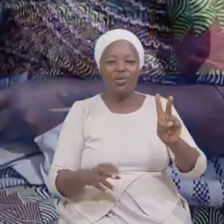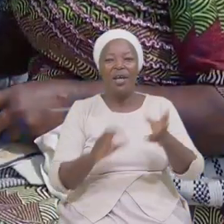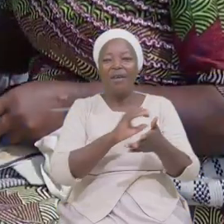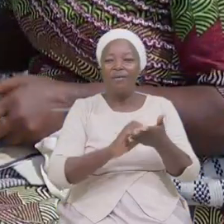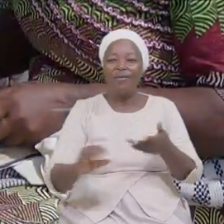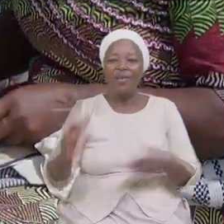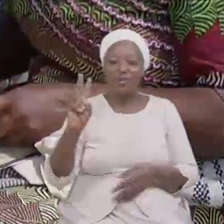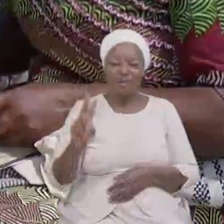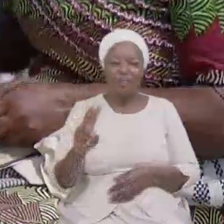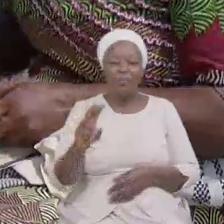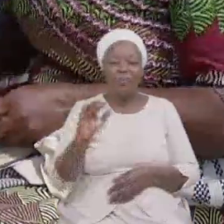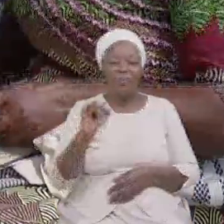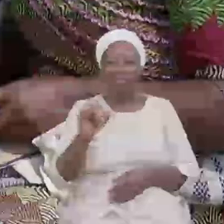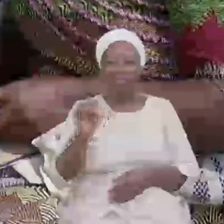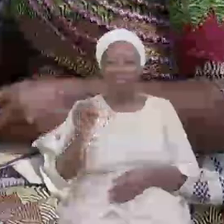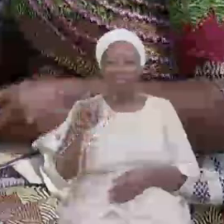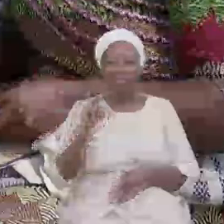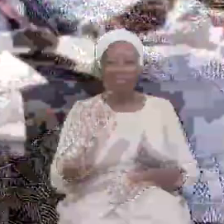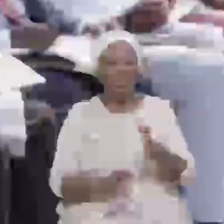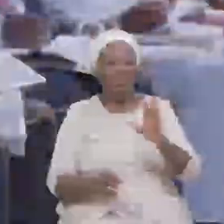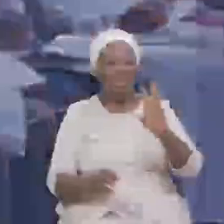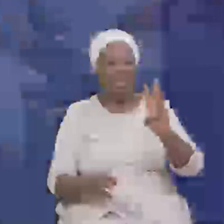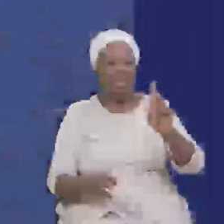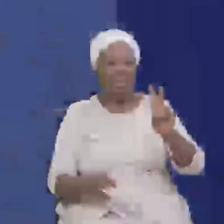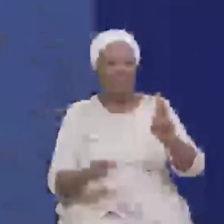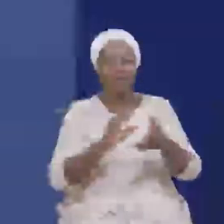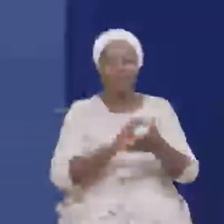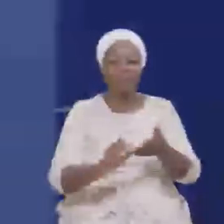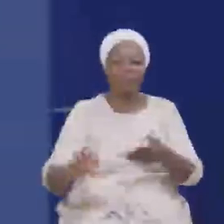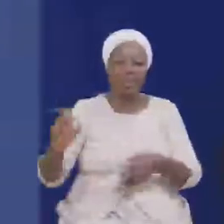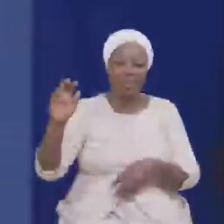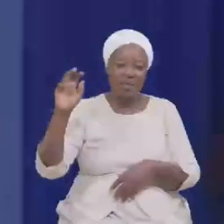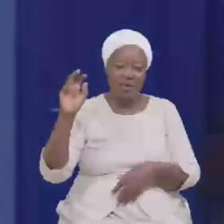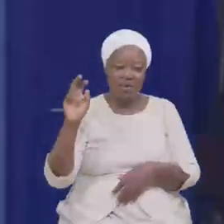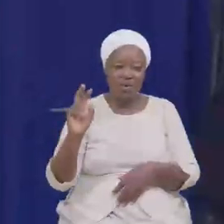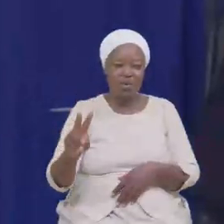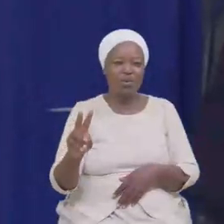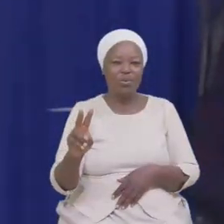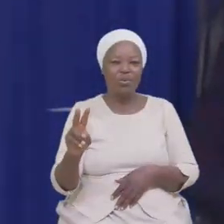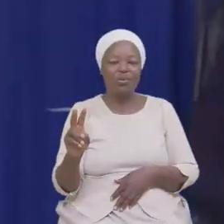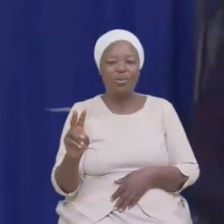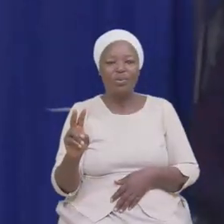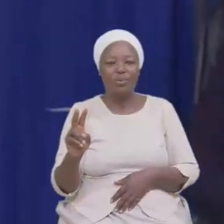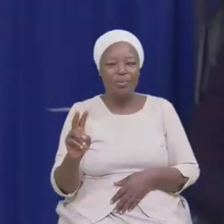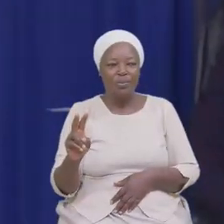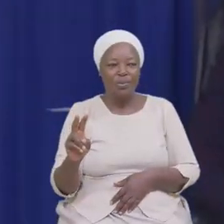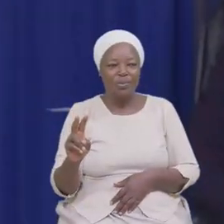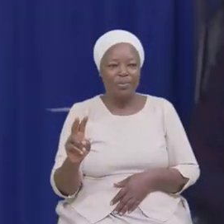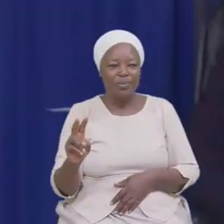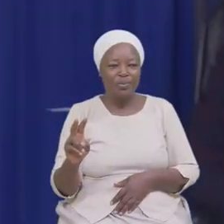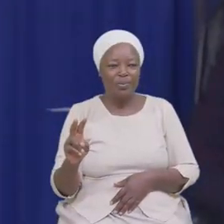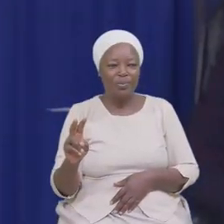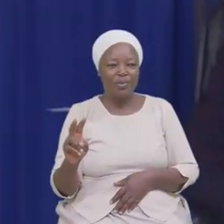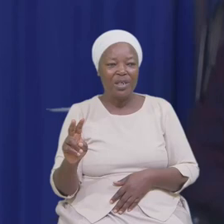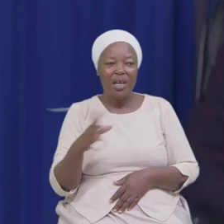2. Isaiah chapter 62, and we're looking at verse 2. In verse 2 it